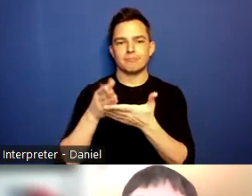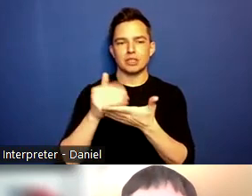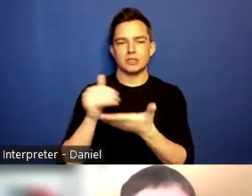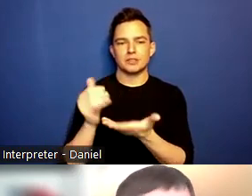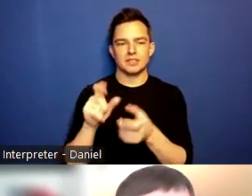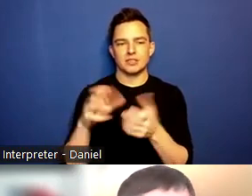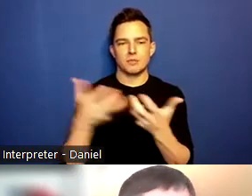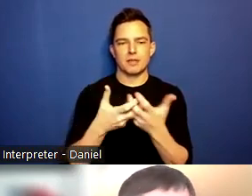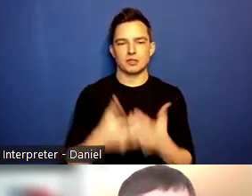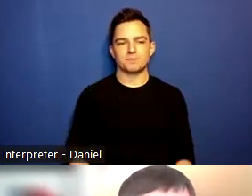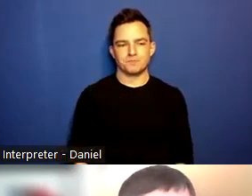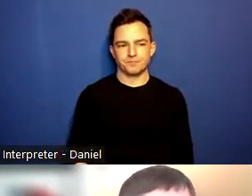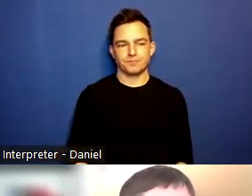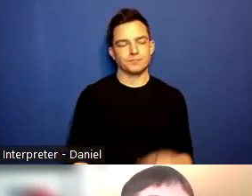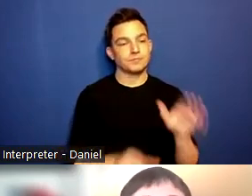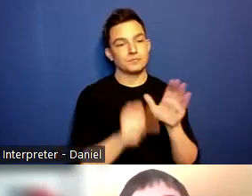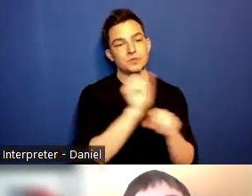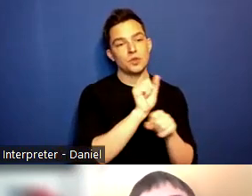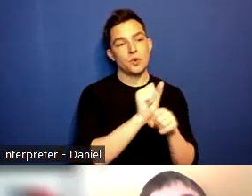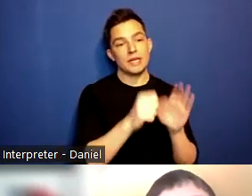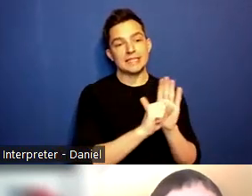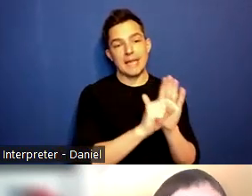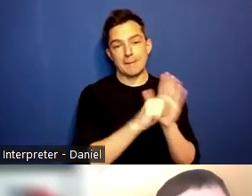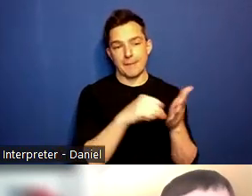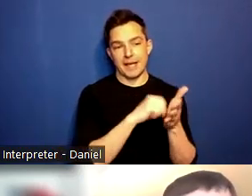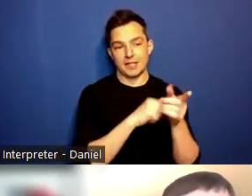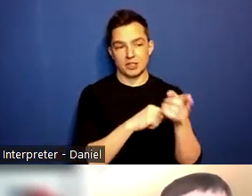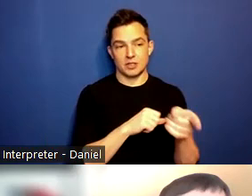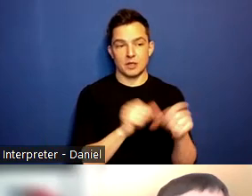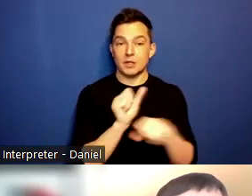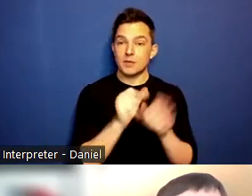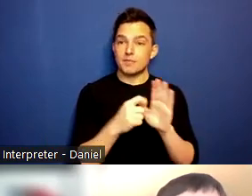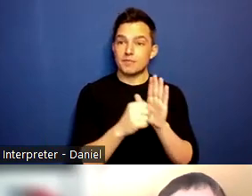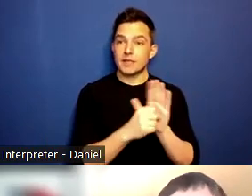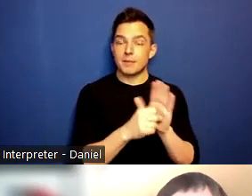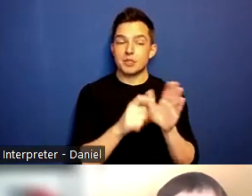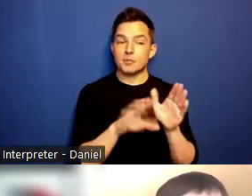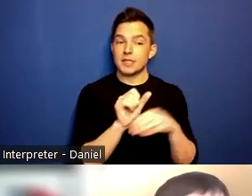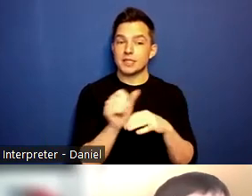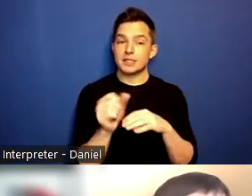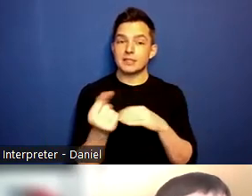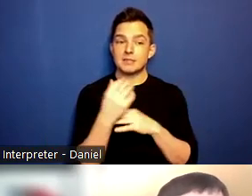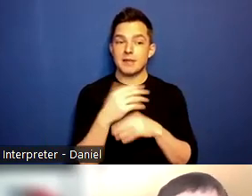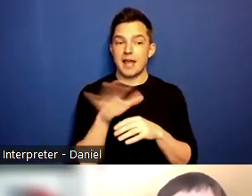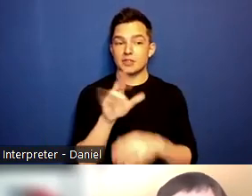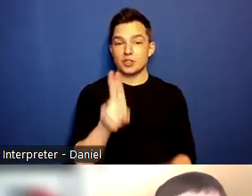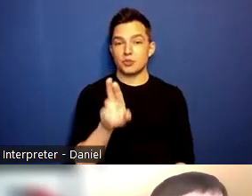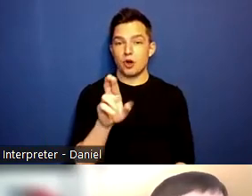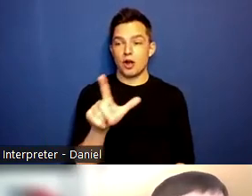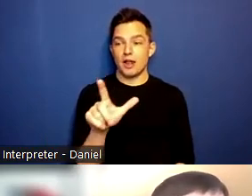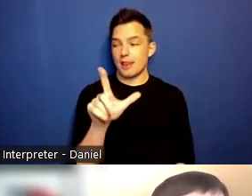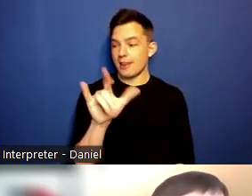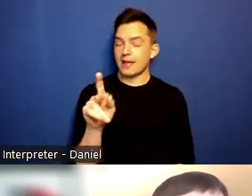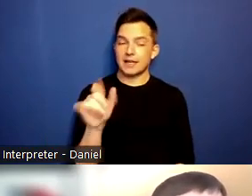Now let's move on to the work samples page. These work samples should be submitted as URL links. The links can be